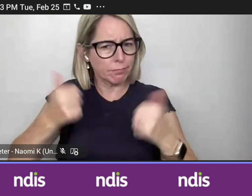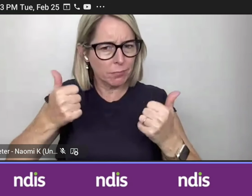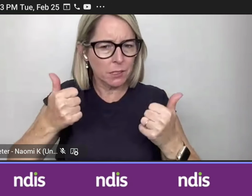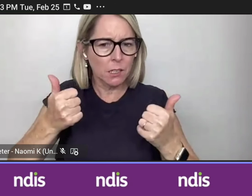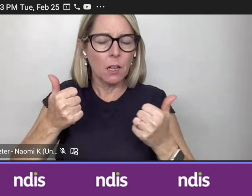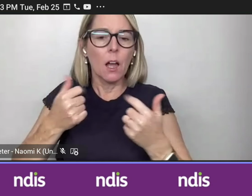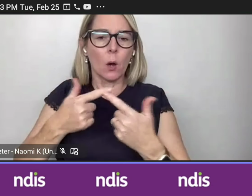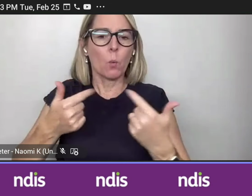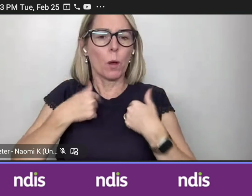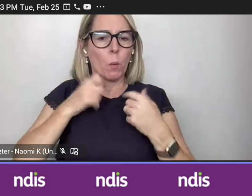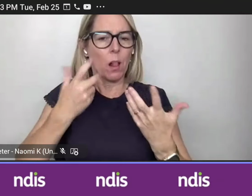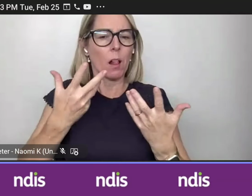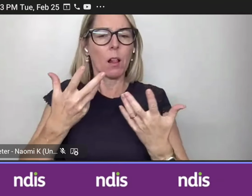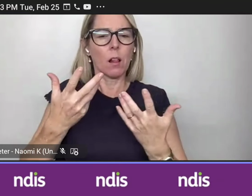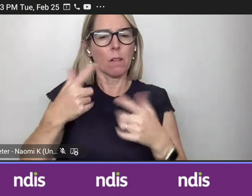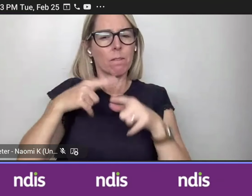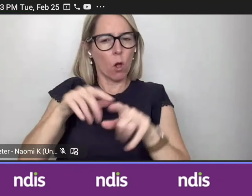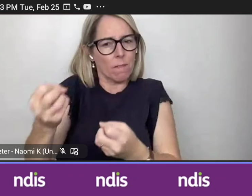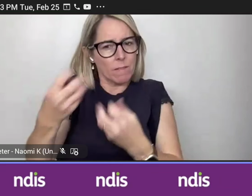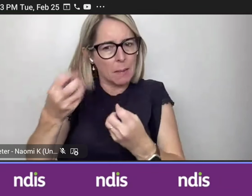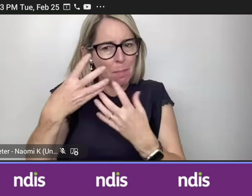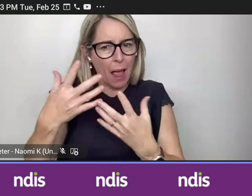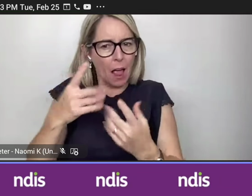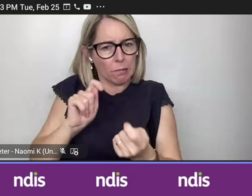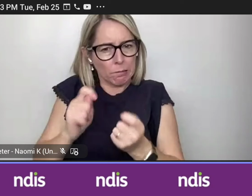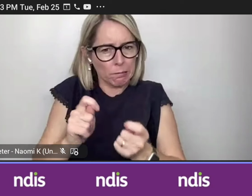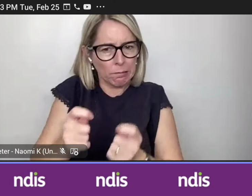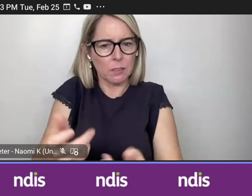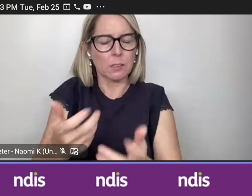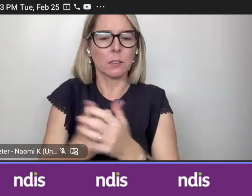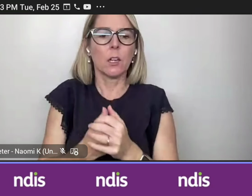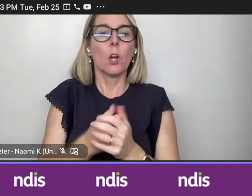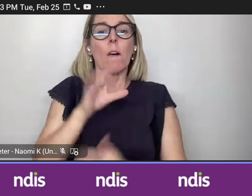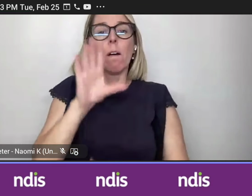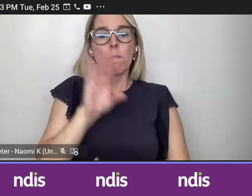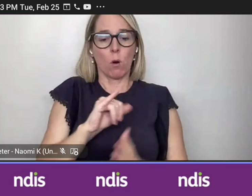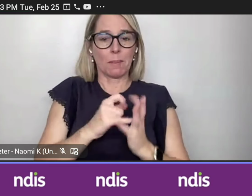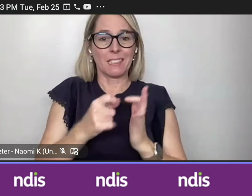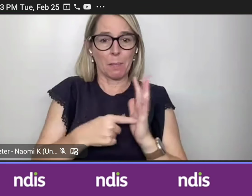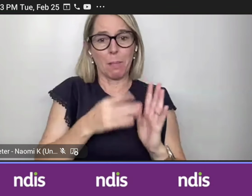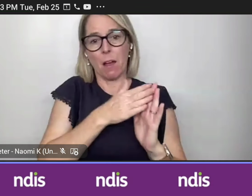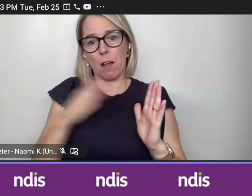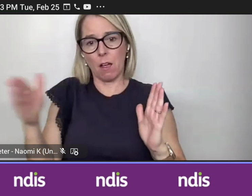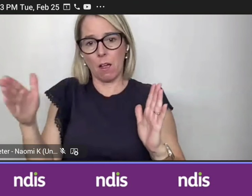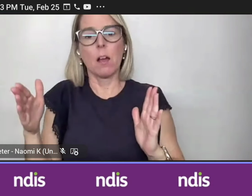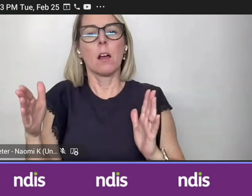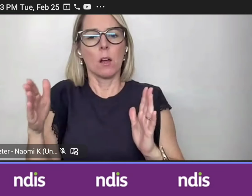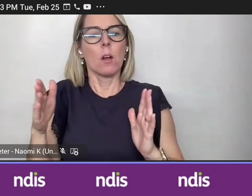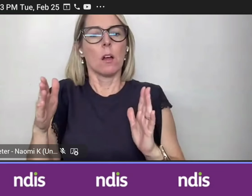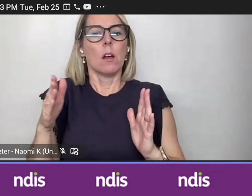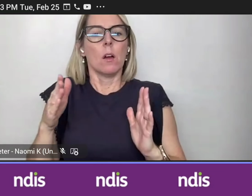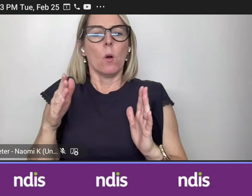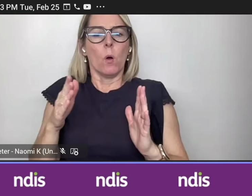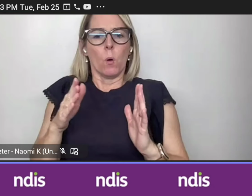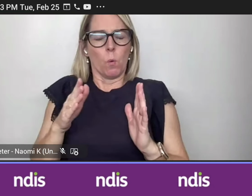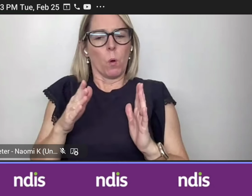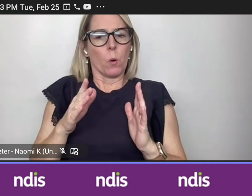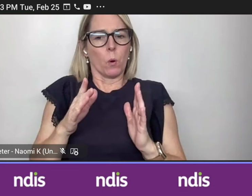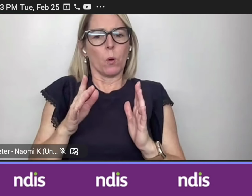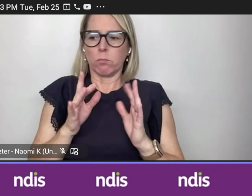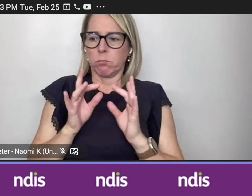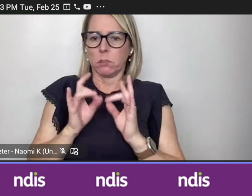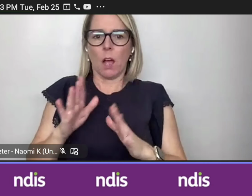will gradually start working with participants to develop their NDIS budgets using the new approach. And we will do this gradually